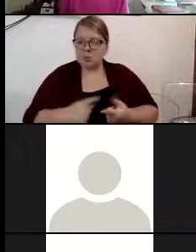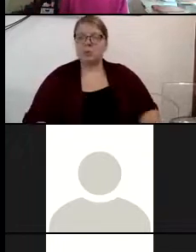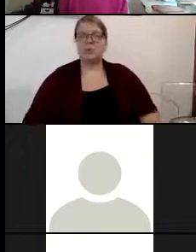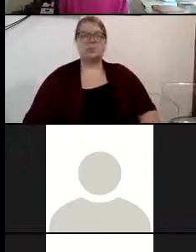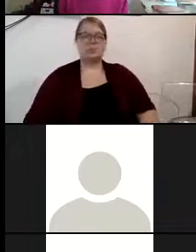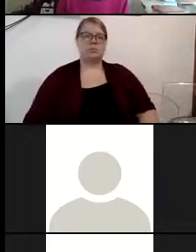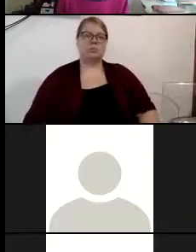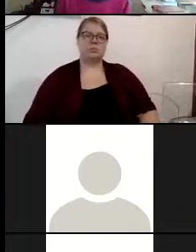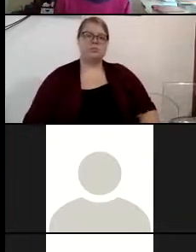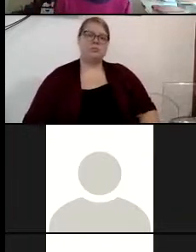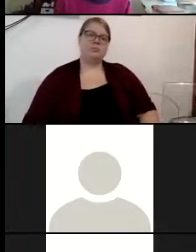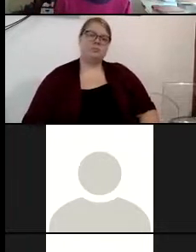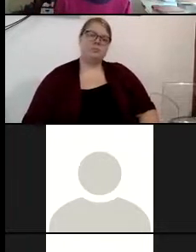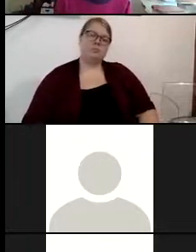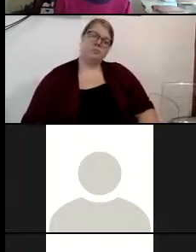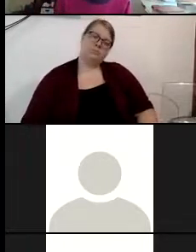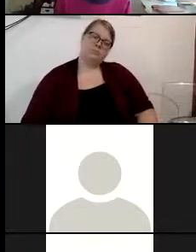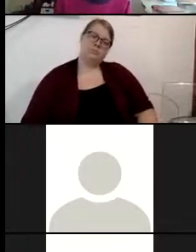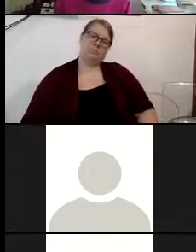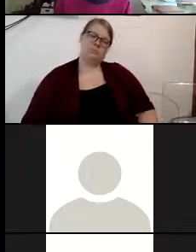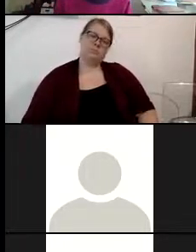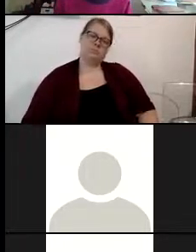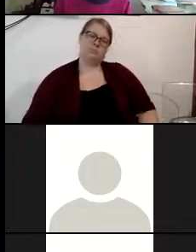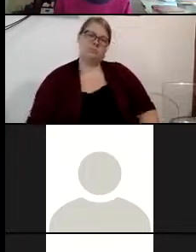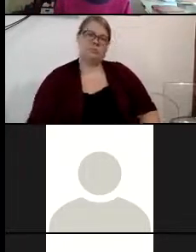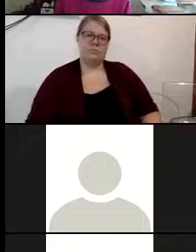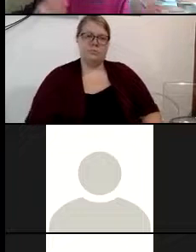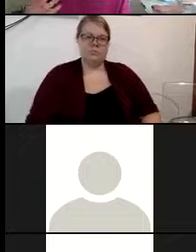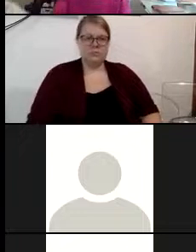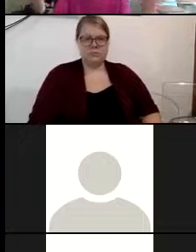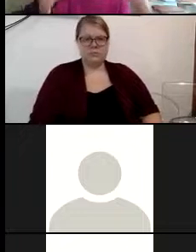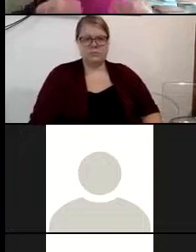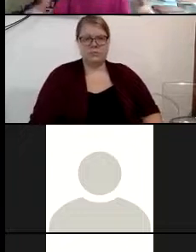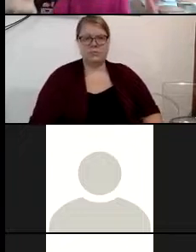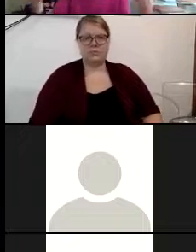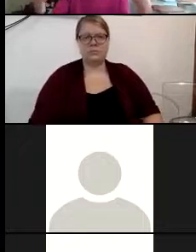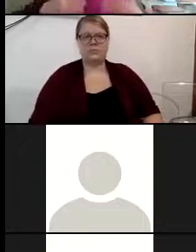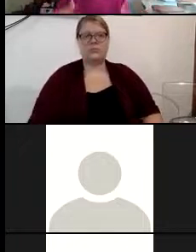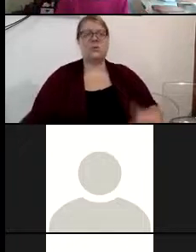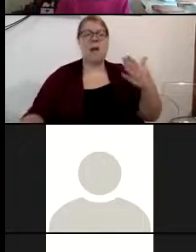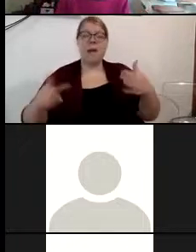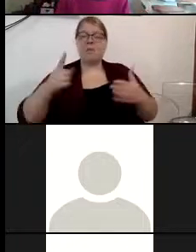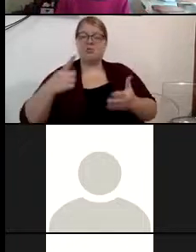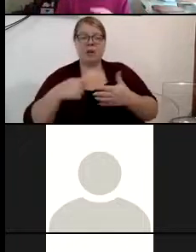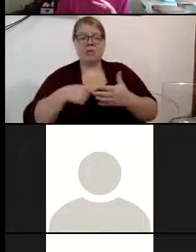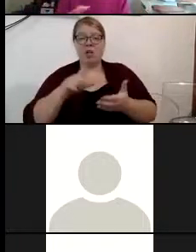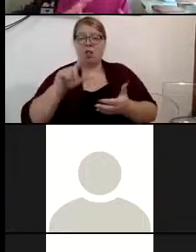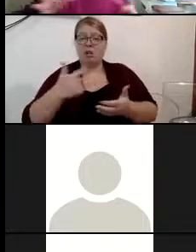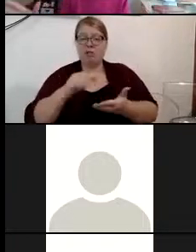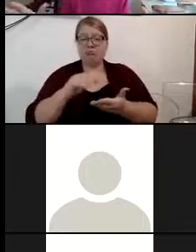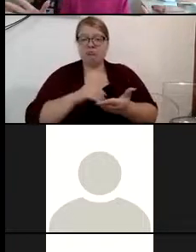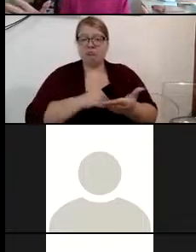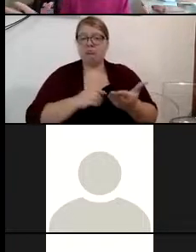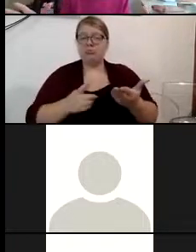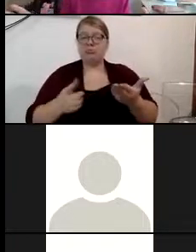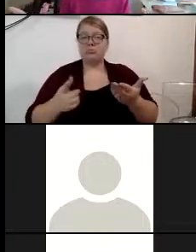So one of the first things we might do is just see where we're at, to gather more information, to find out what